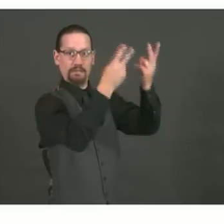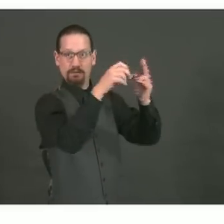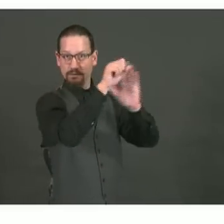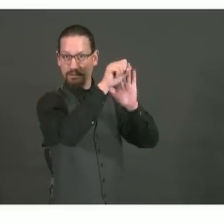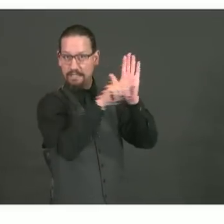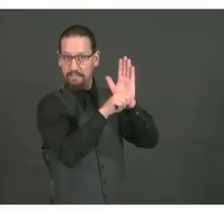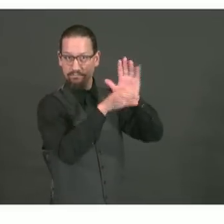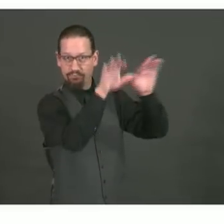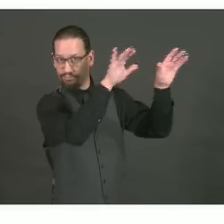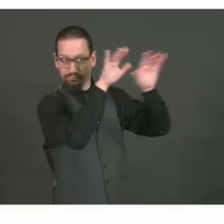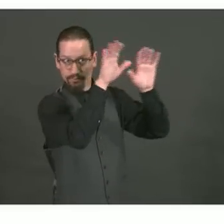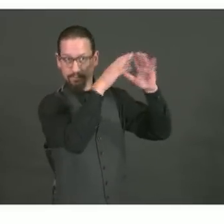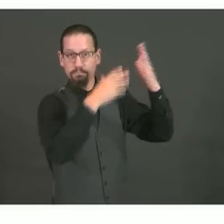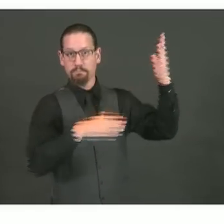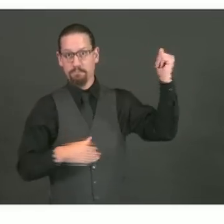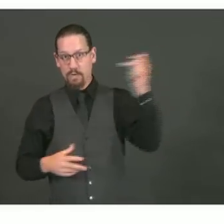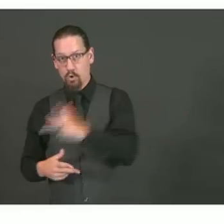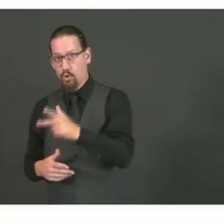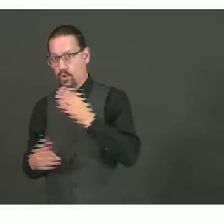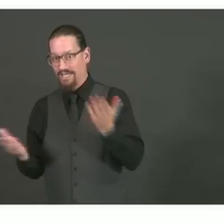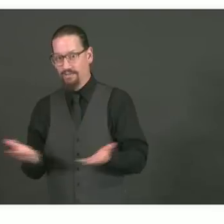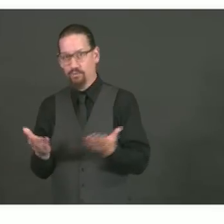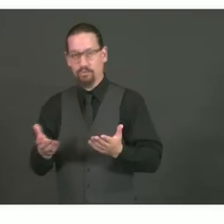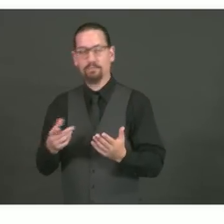or quarantined for 14 days.